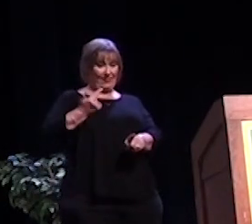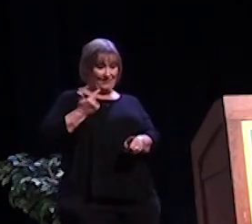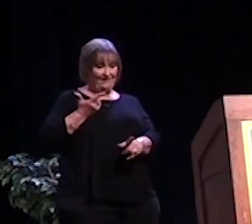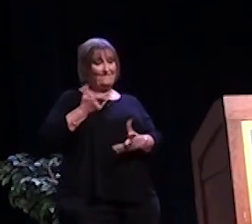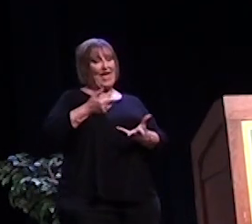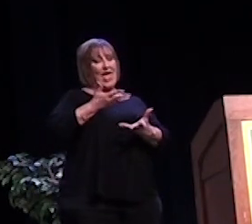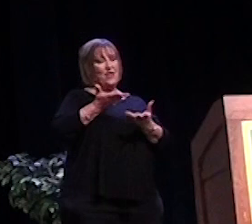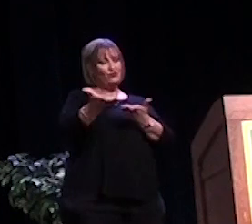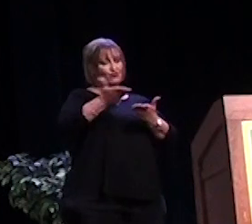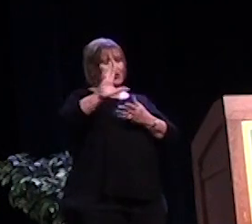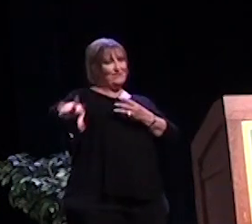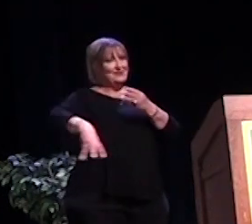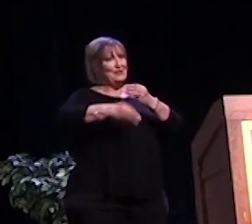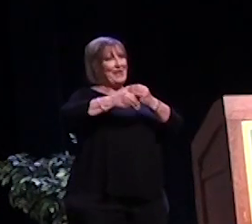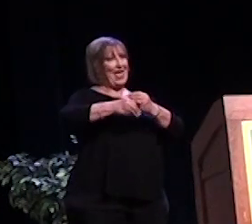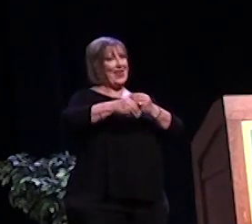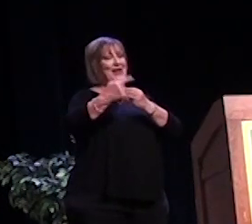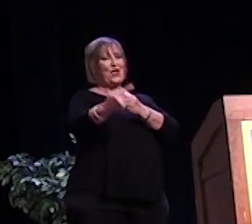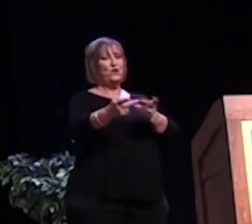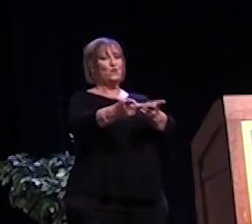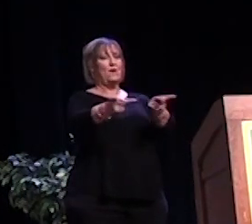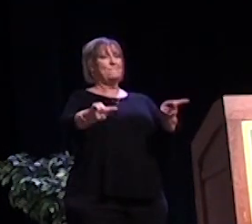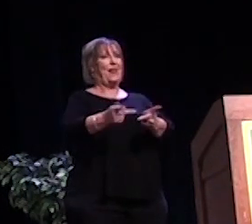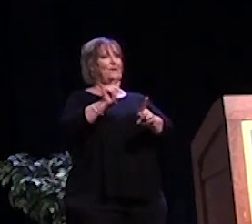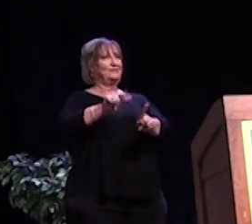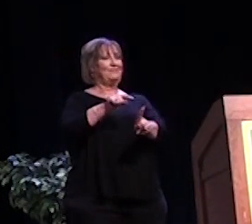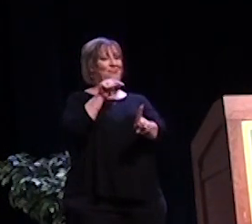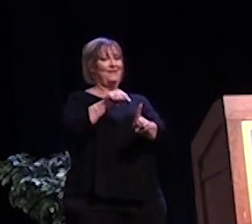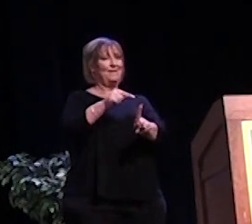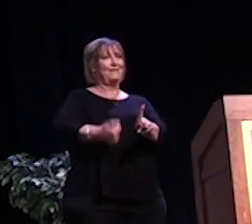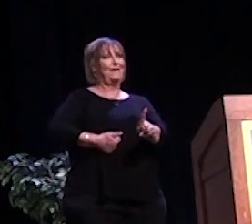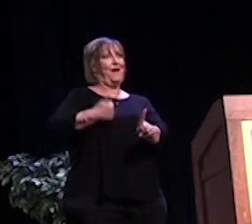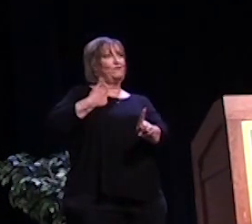location. Mental health services, behavioral services,